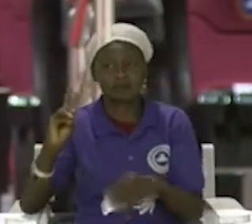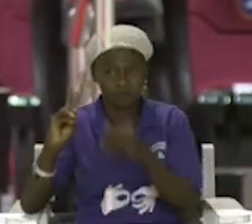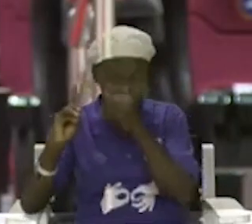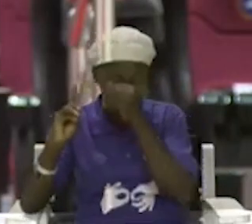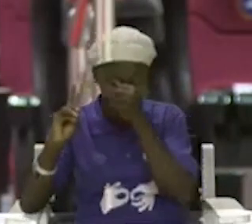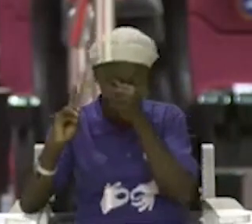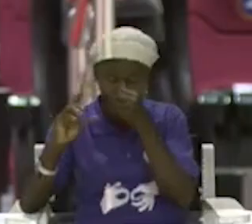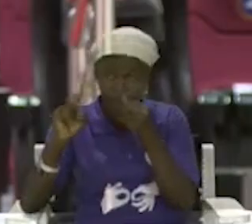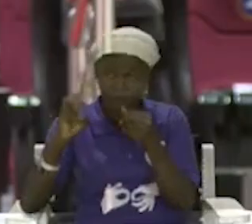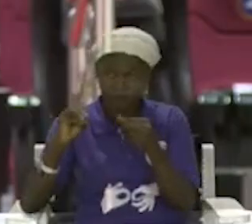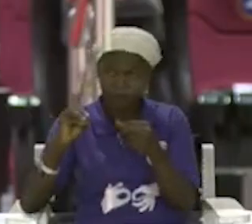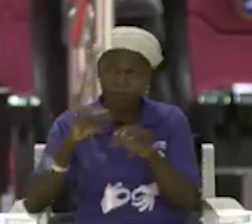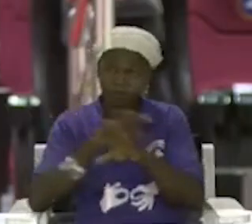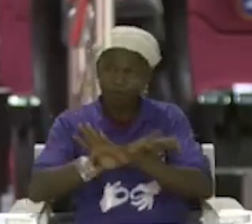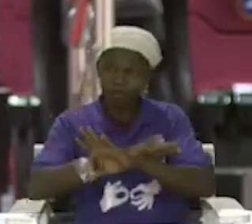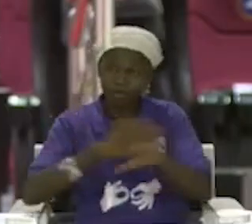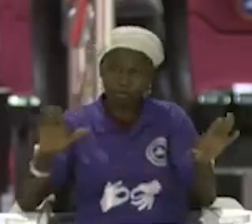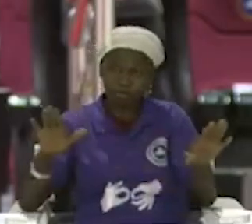so don't